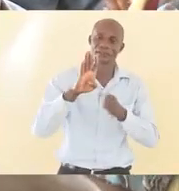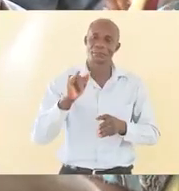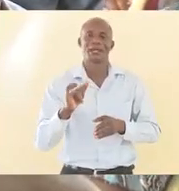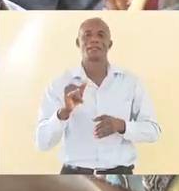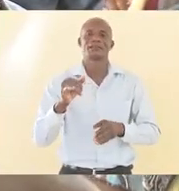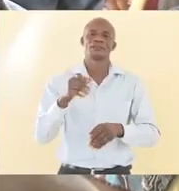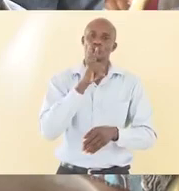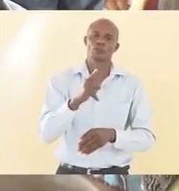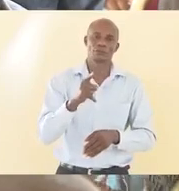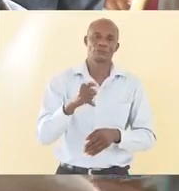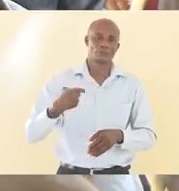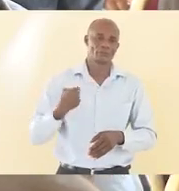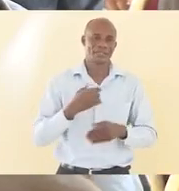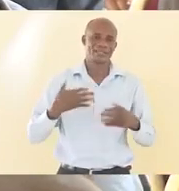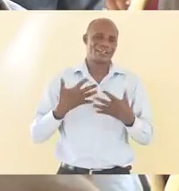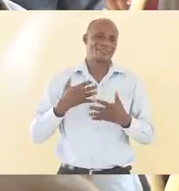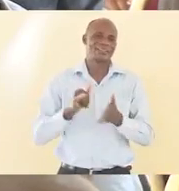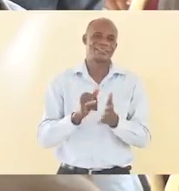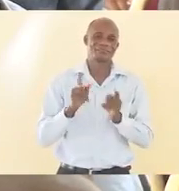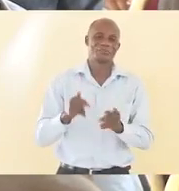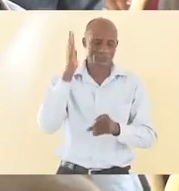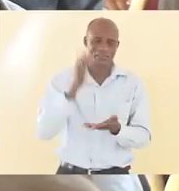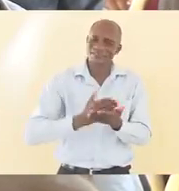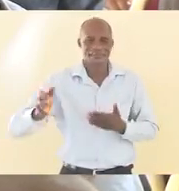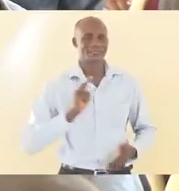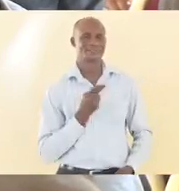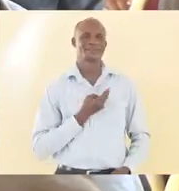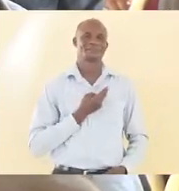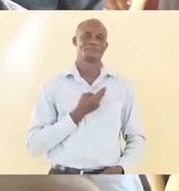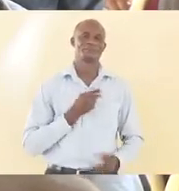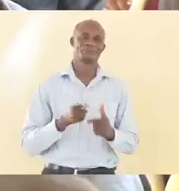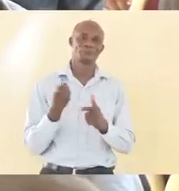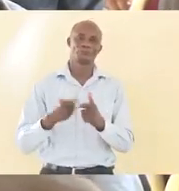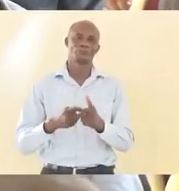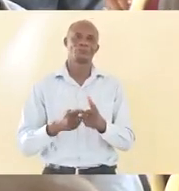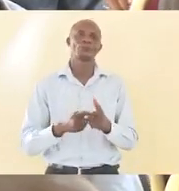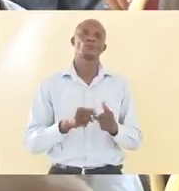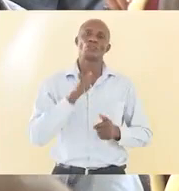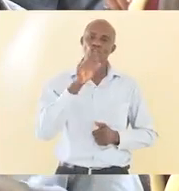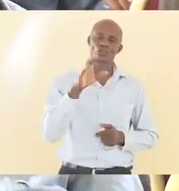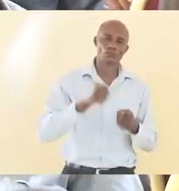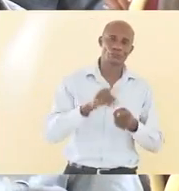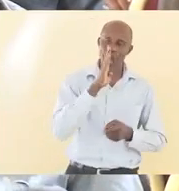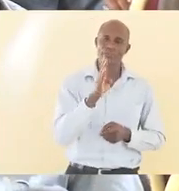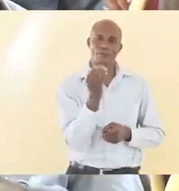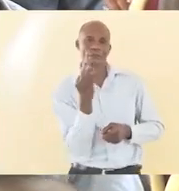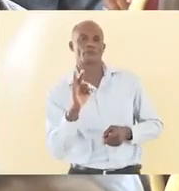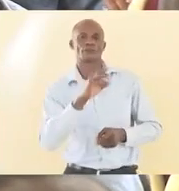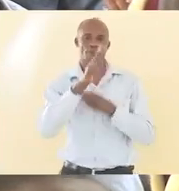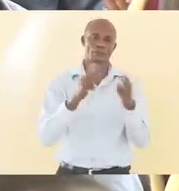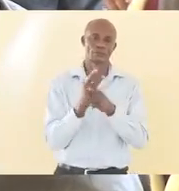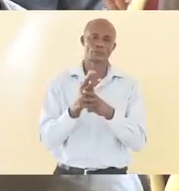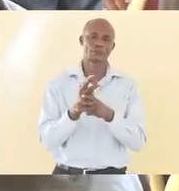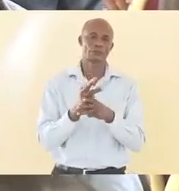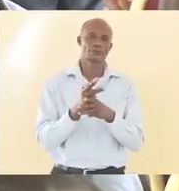afraid people will reject us. So we follow the path of lies and so on. Then not to be of the world is to